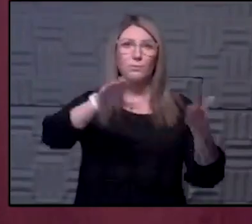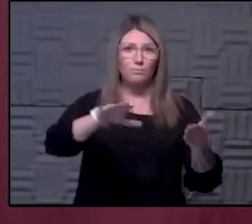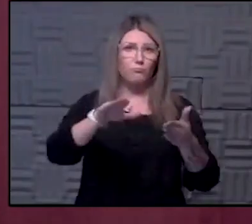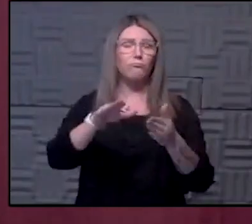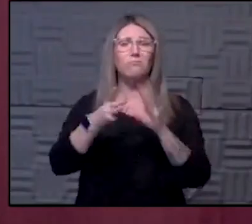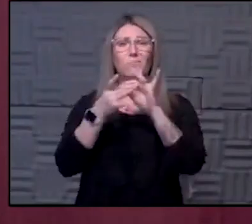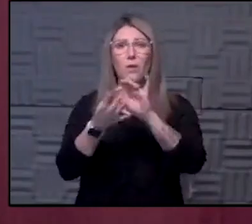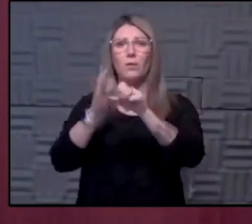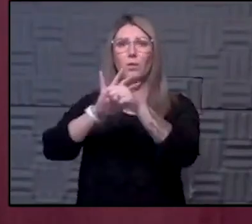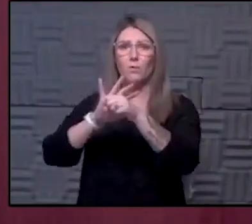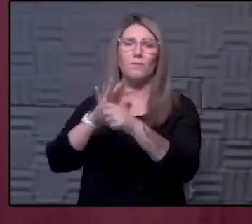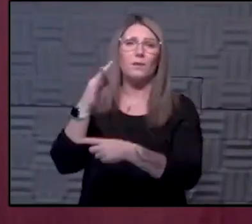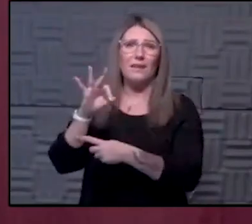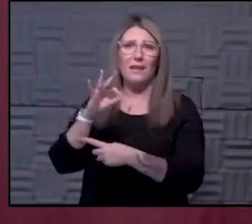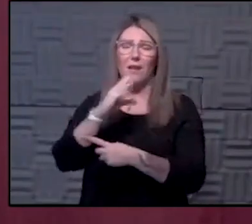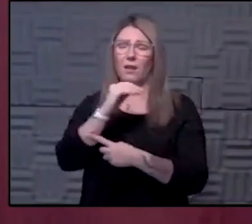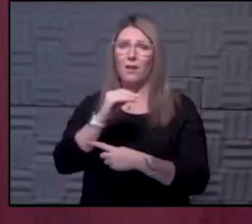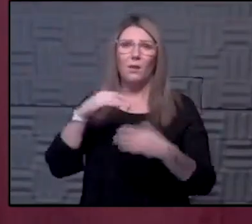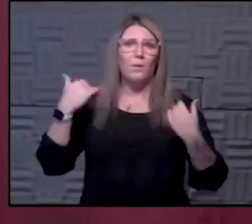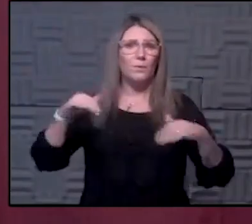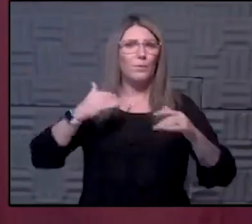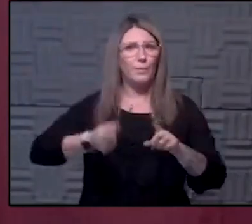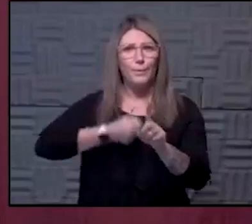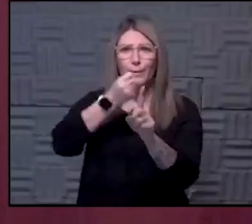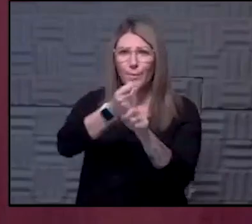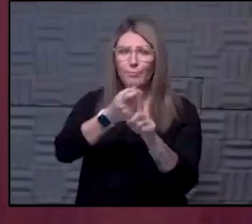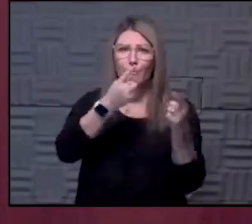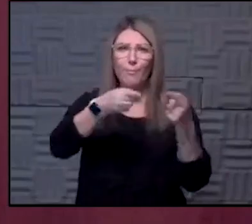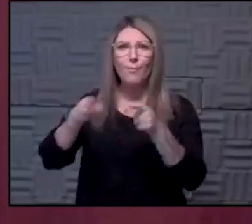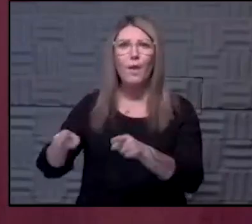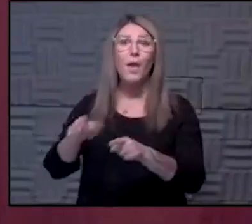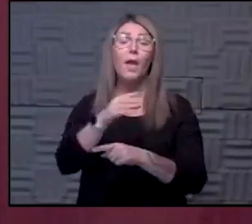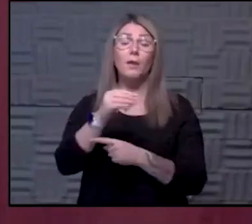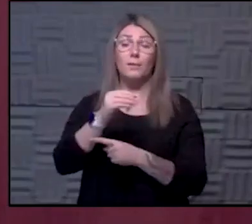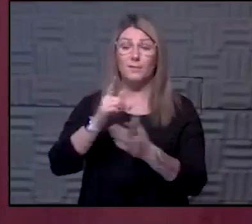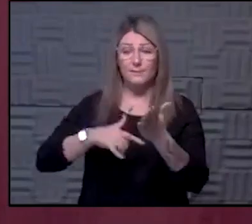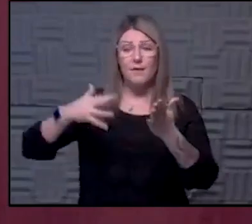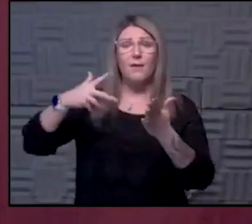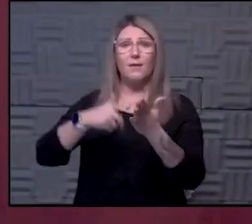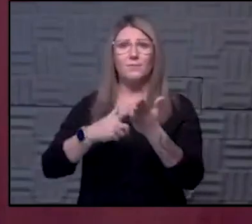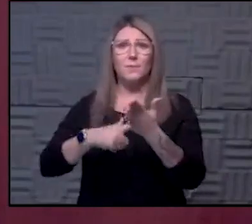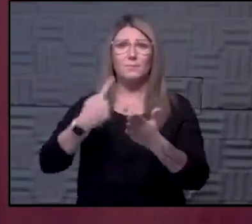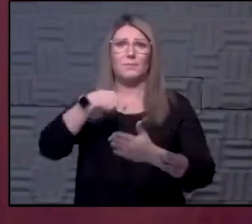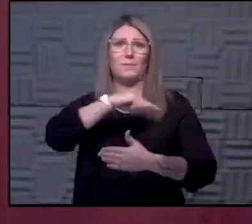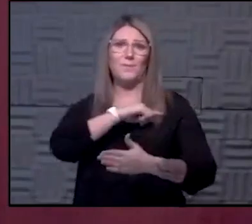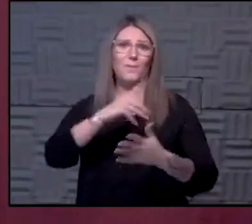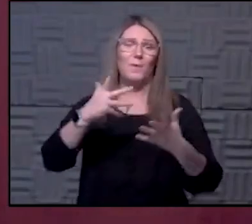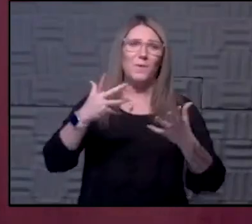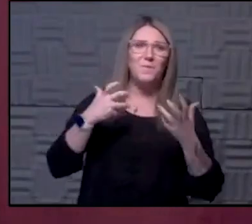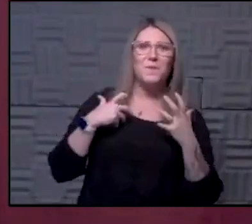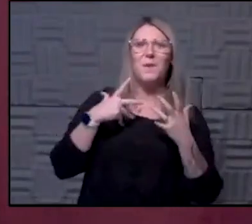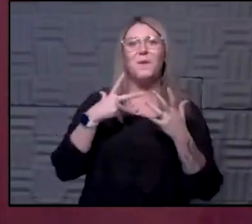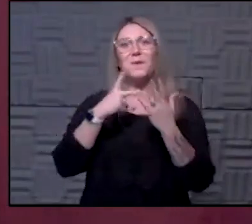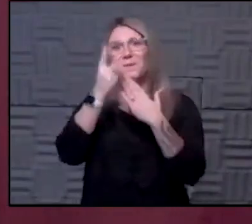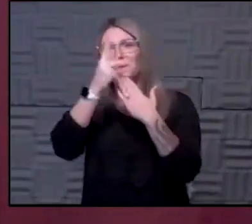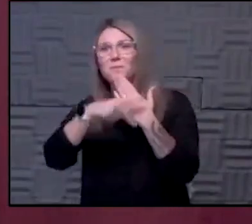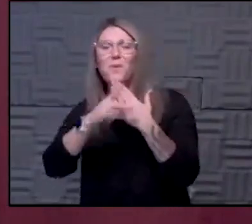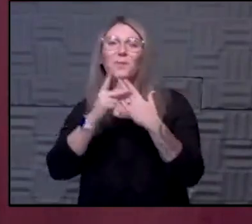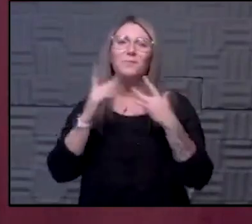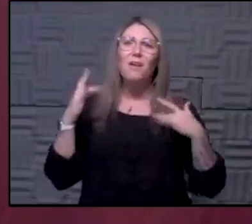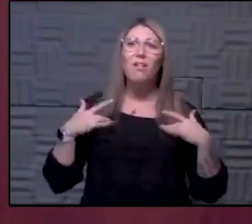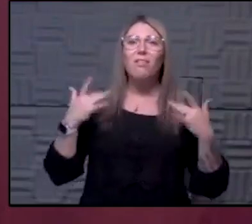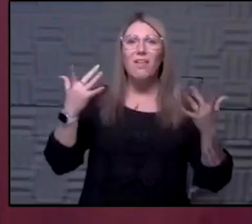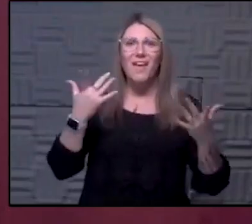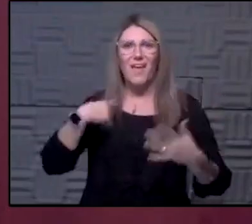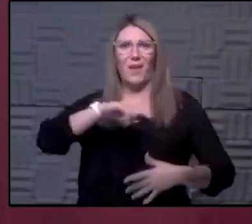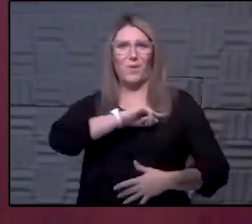the profound impact that has had. And while we sometimes try to keep the show a little lighter, because that's kind